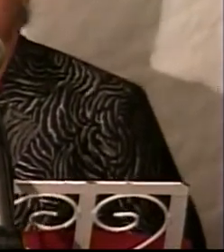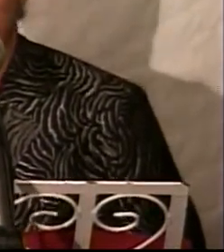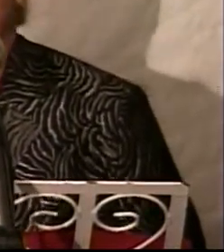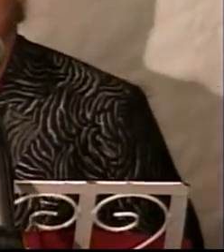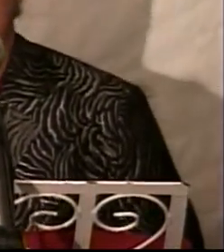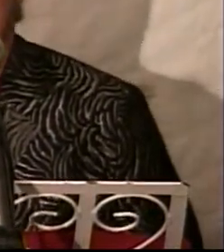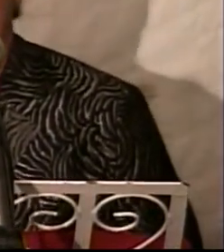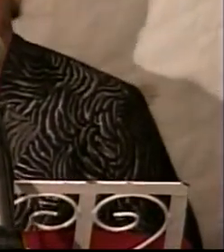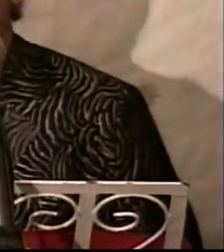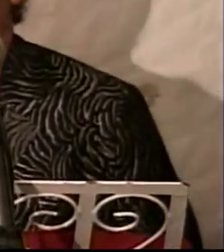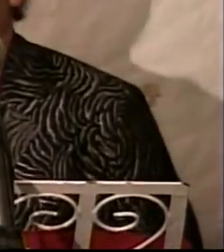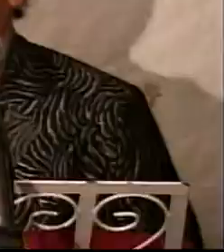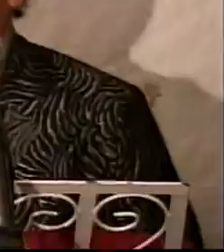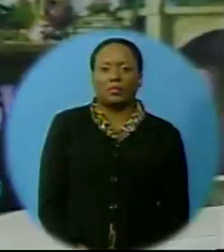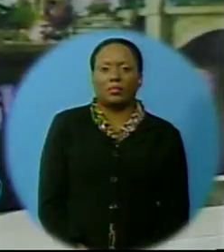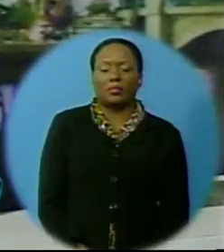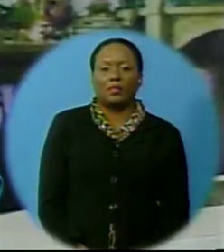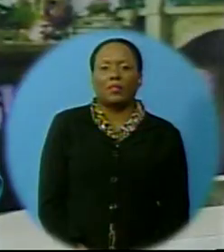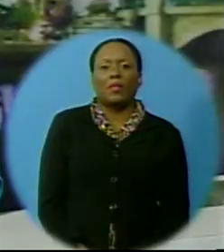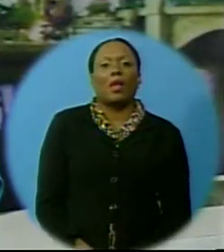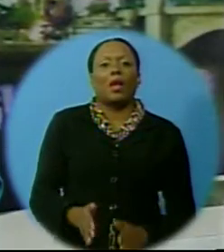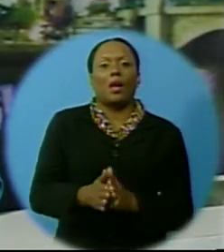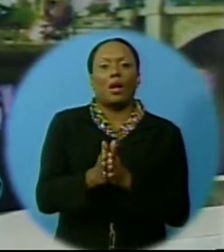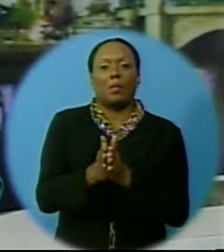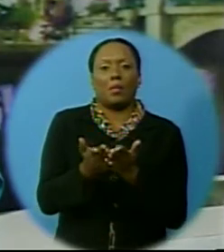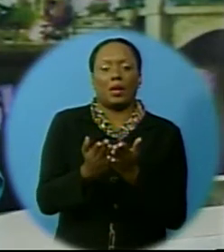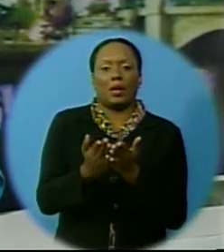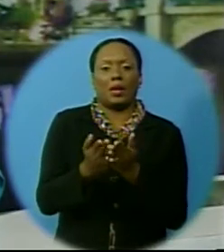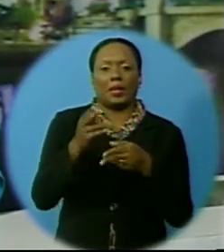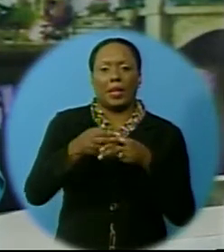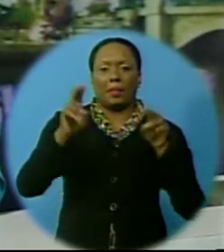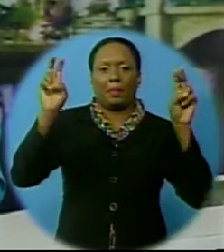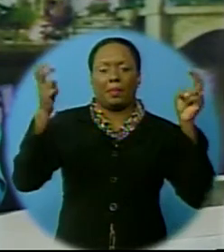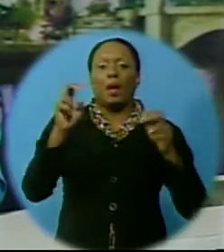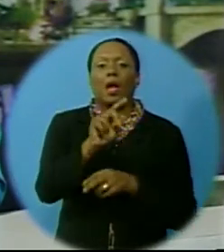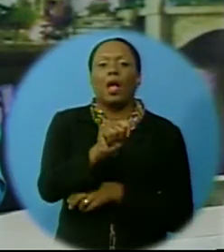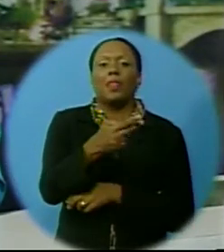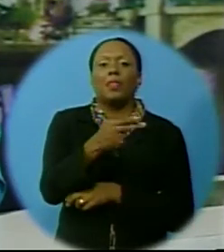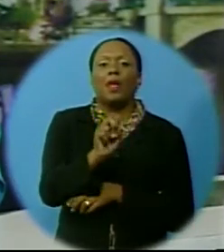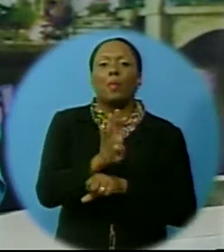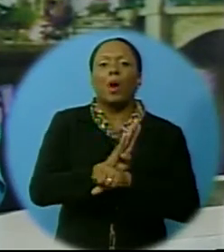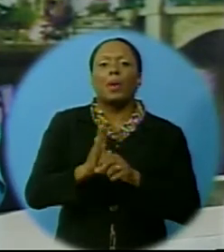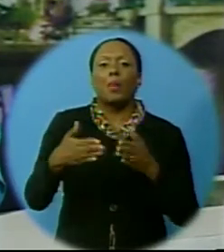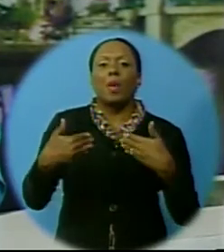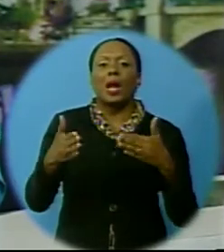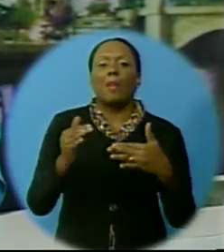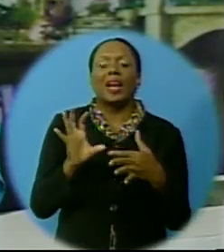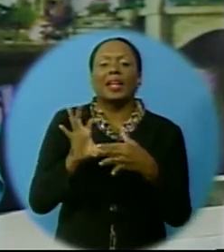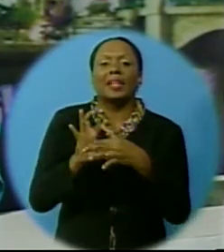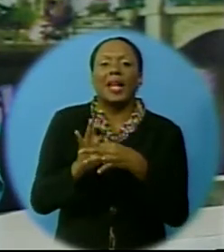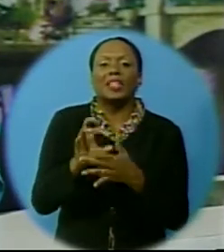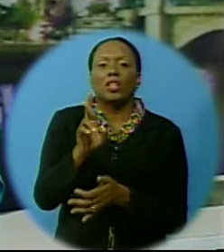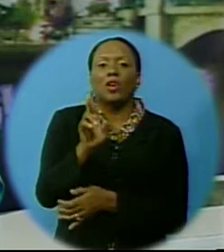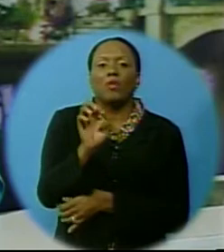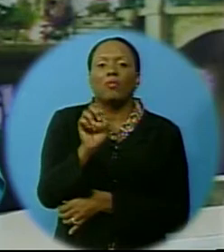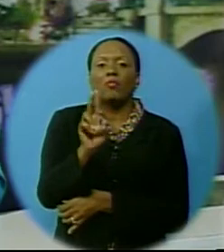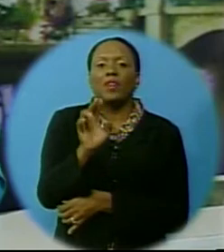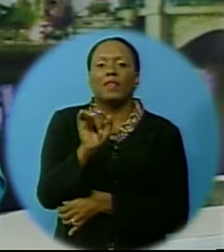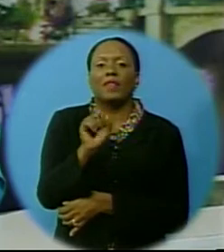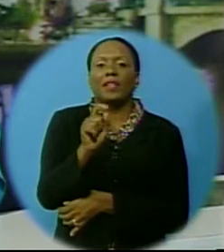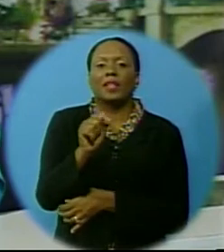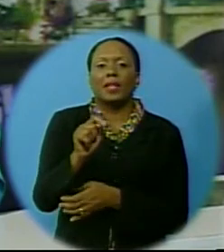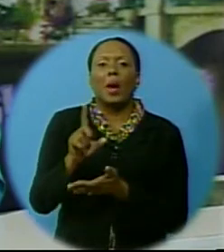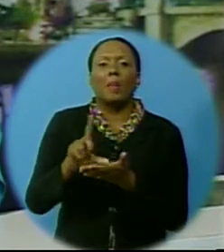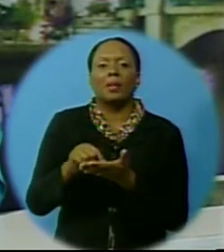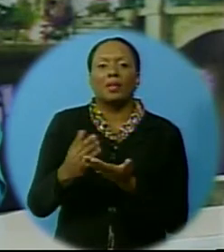are determined to make it happen. A book titled The Barbados-Panama Connection Revisited has been published this year